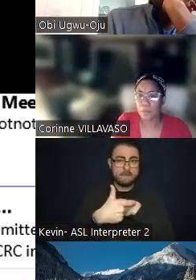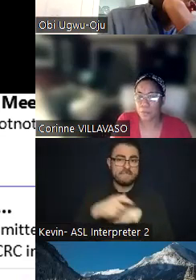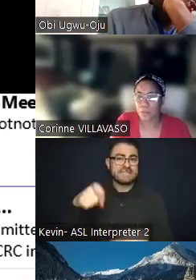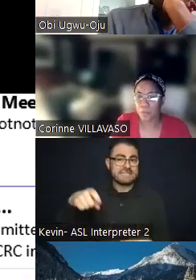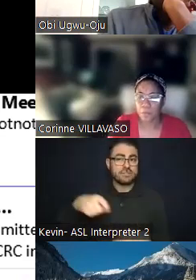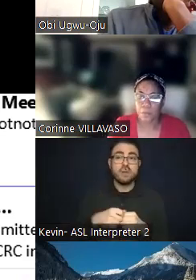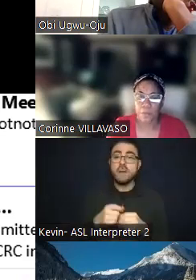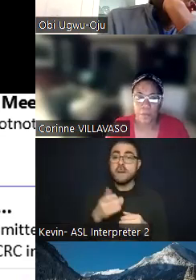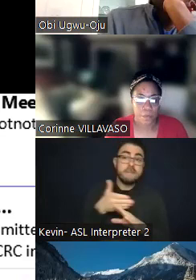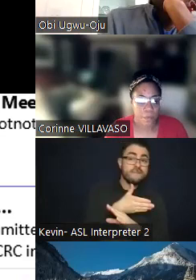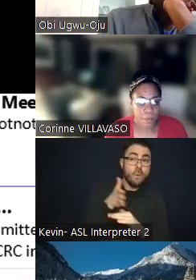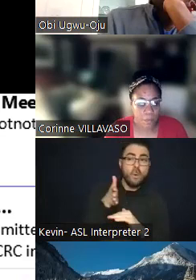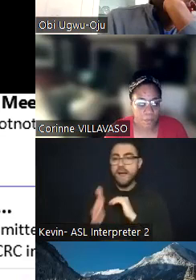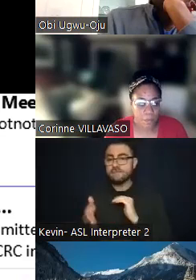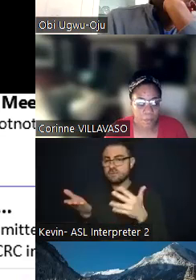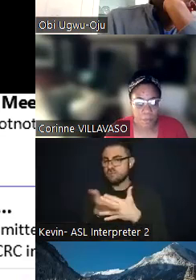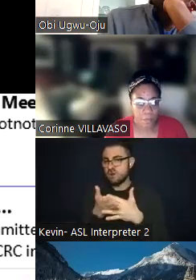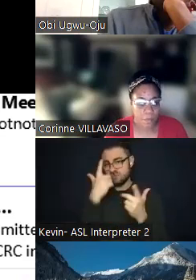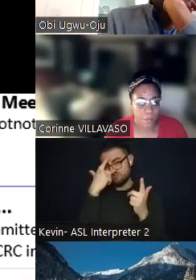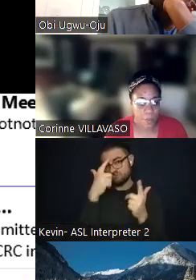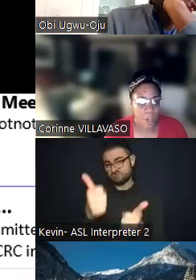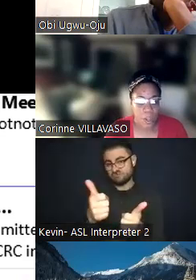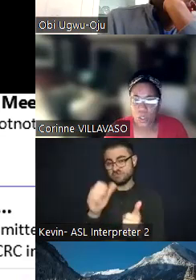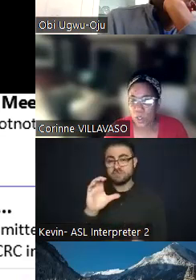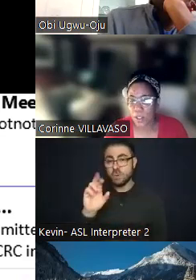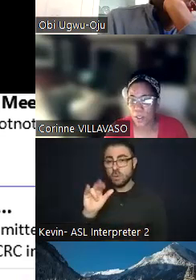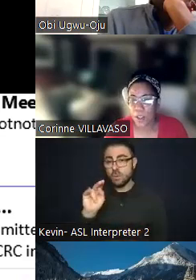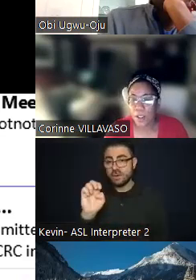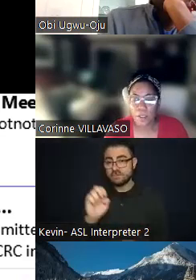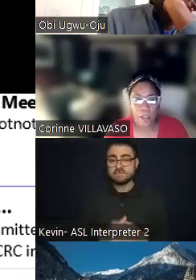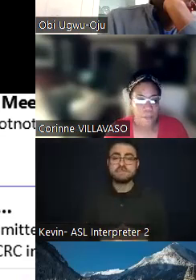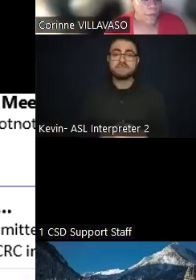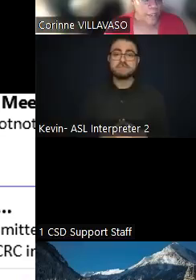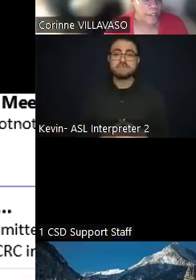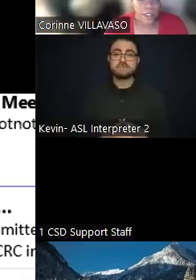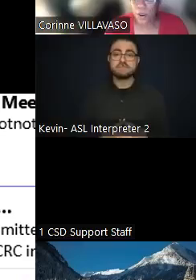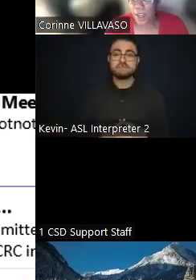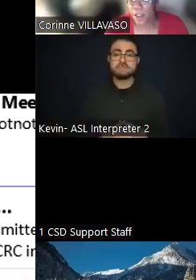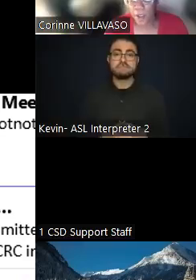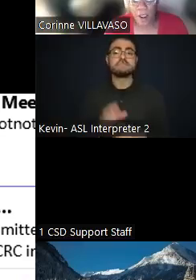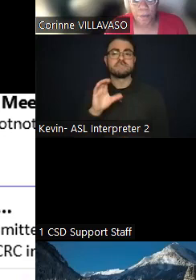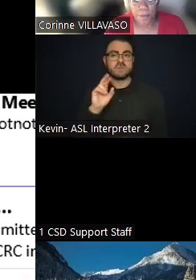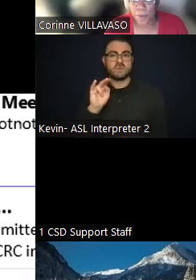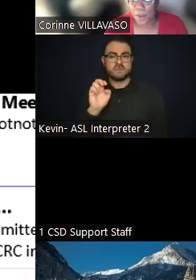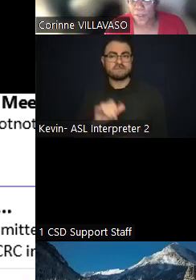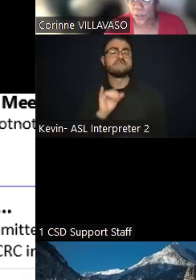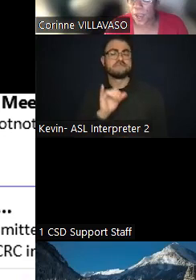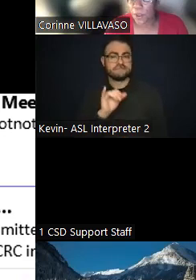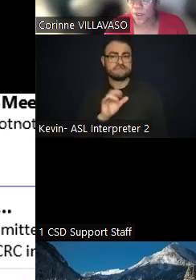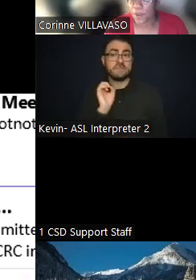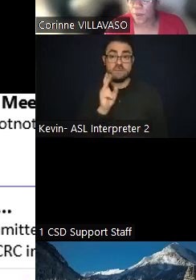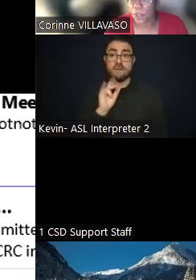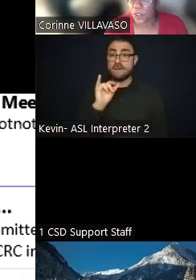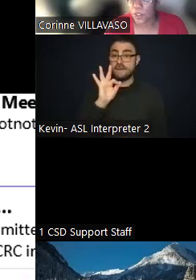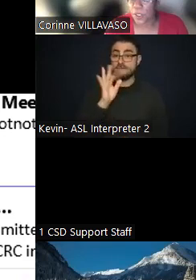before or after the break at your discretion, Facilitator Corinne. Just wanted to make sure they missed. Yes, let's go ahead and if it's okay